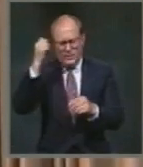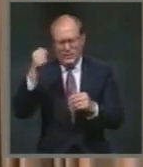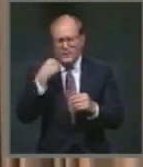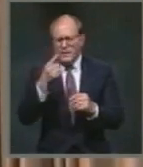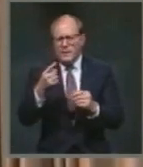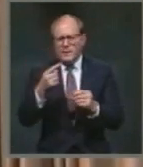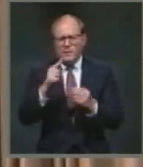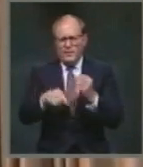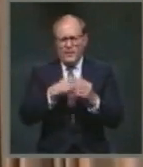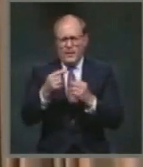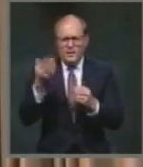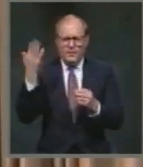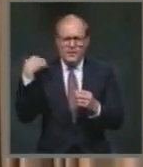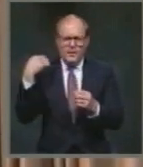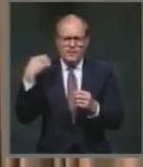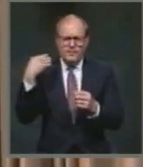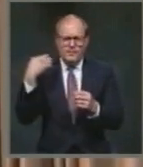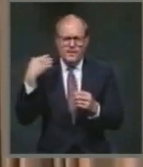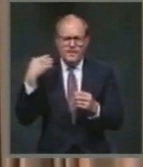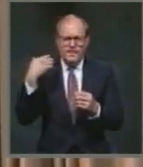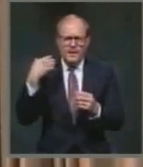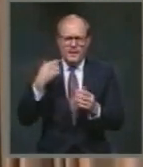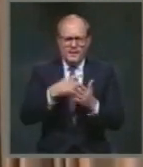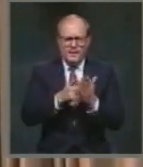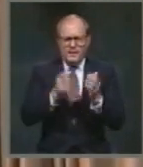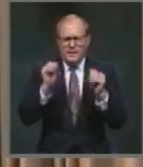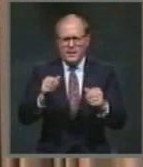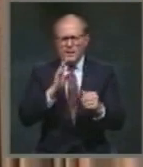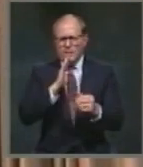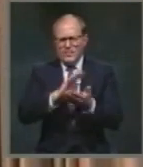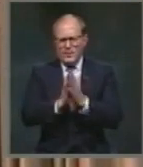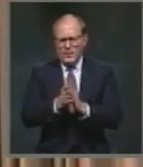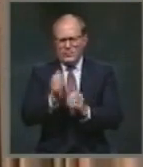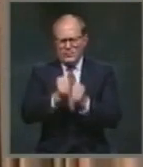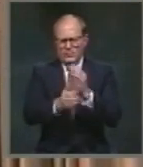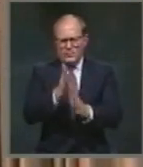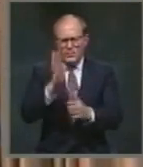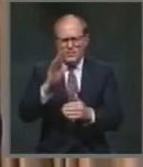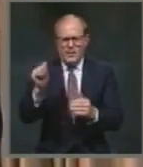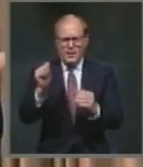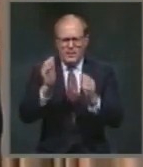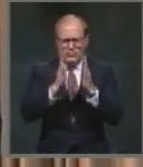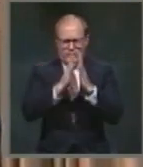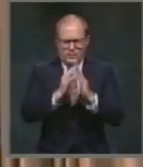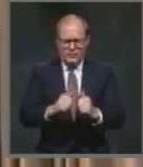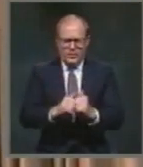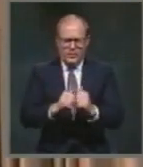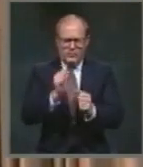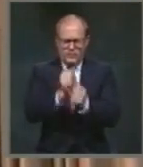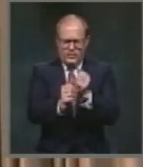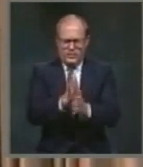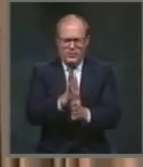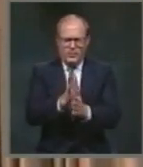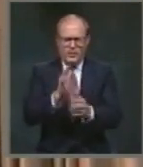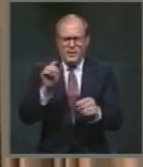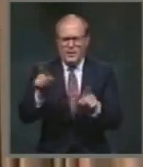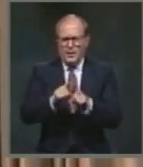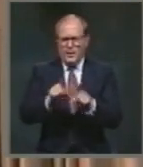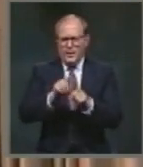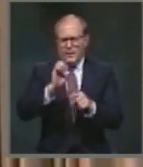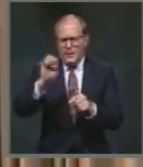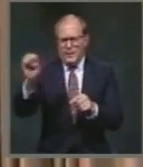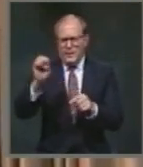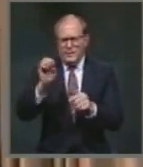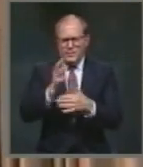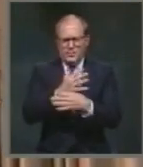too. Memorials can be destroyed either by breaking them down, as I mentioned the people had done in East Germany,